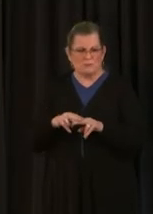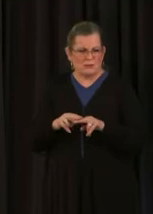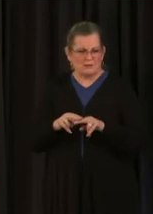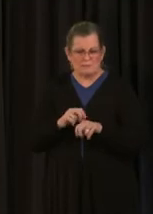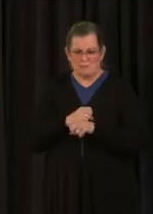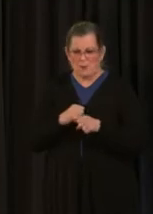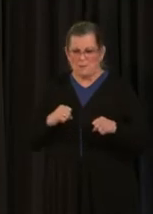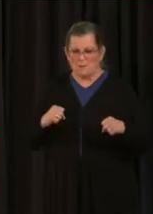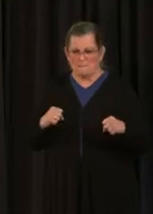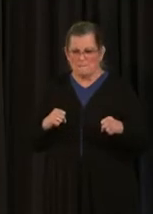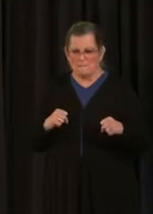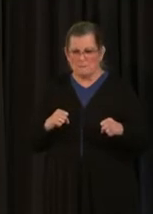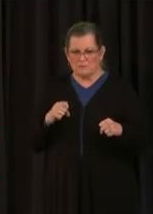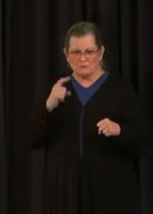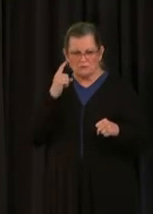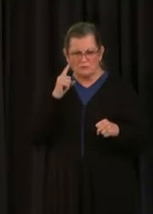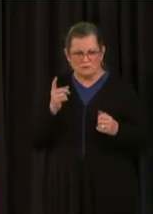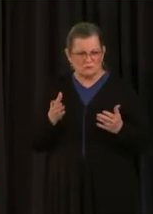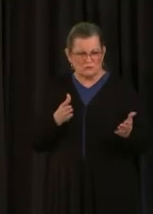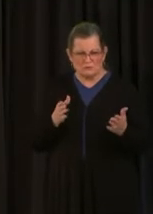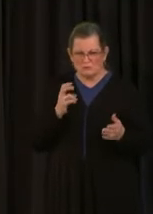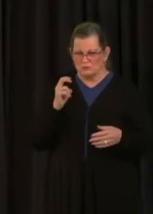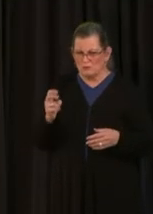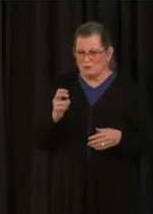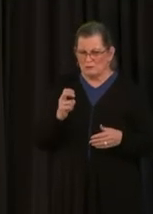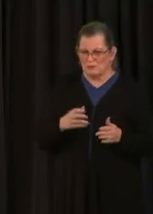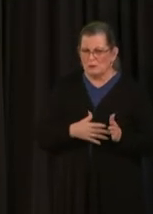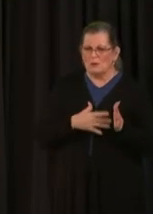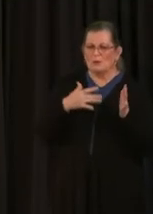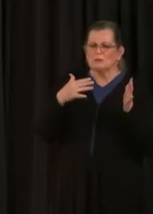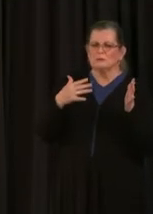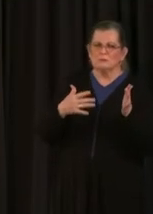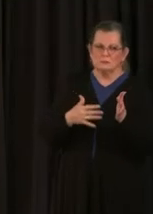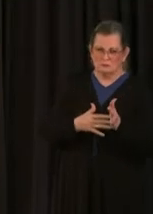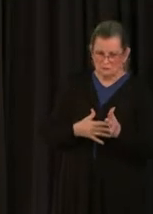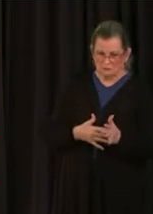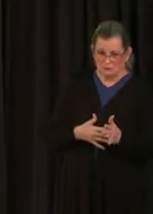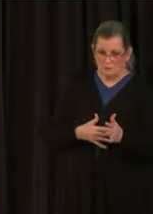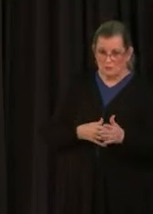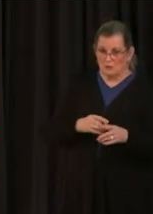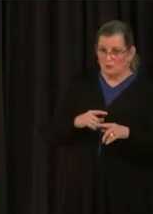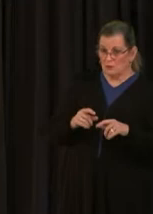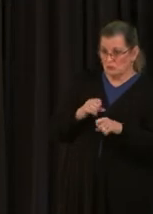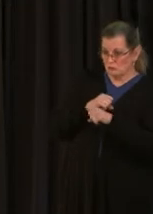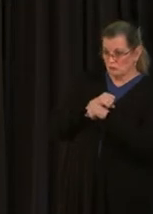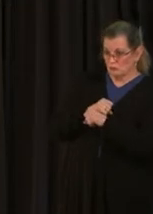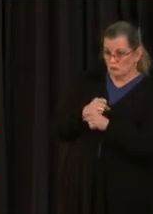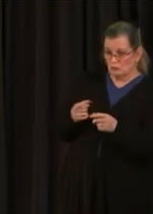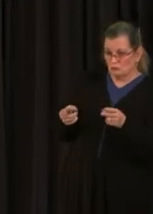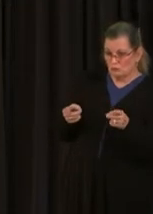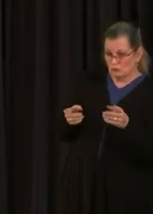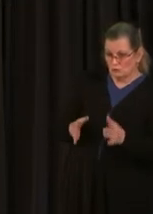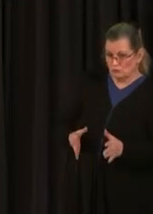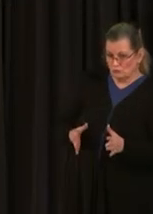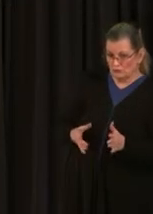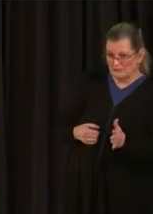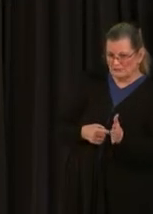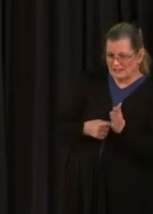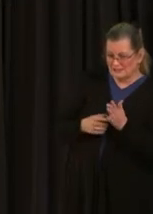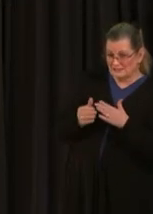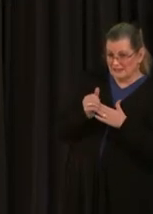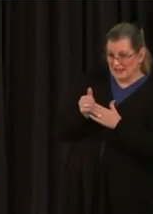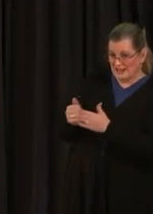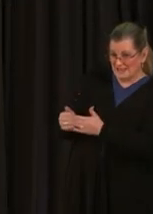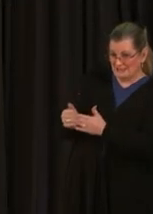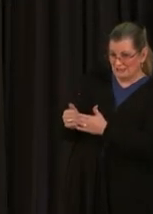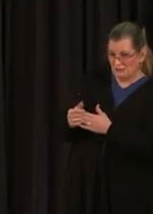vaccine, and are looking forward to improvements in the supply chain and accessibility of the vaccine. So we anticipate within the